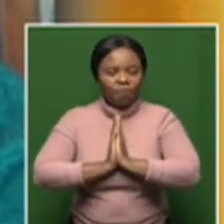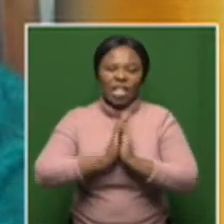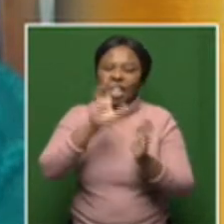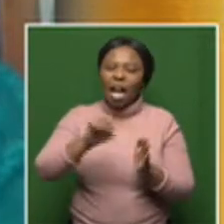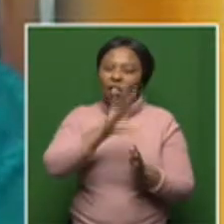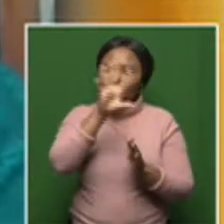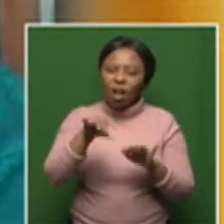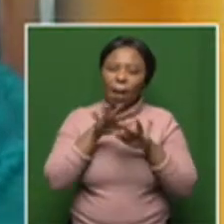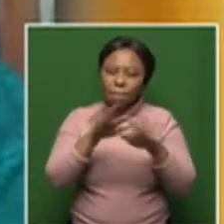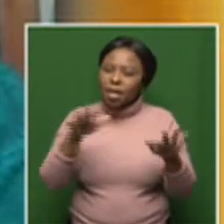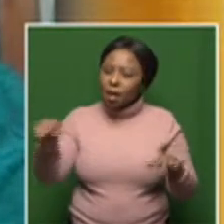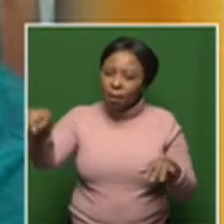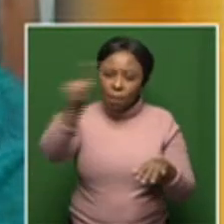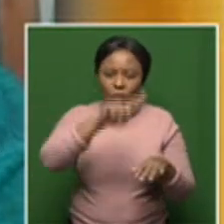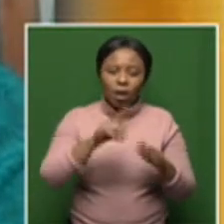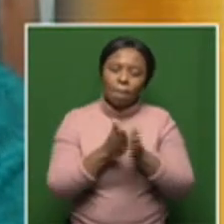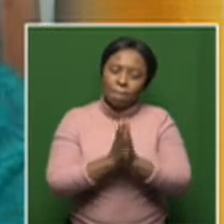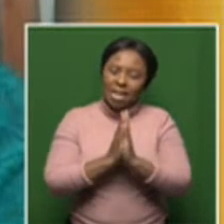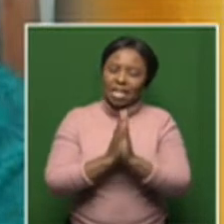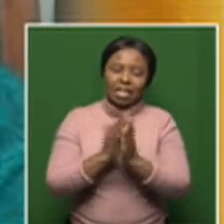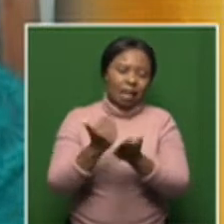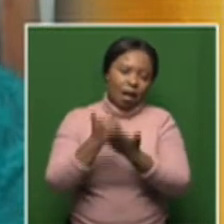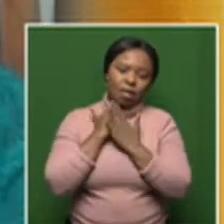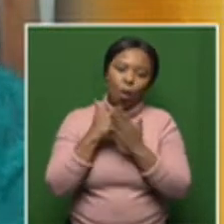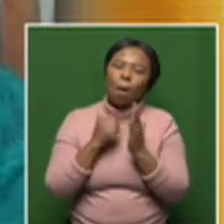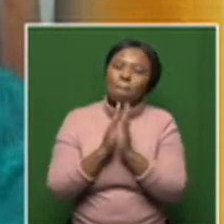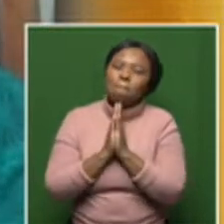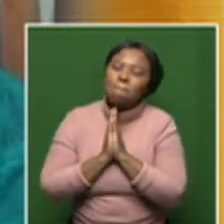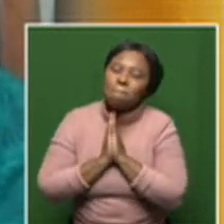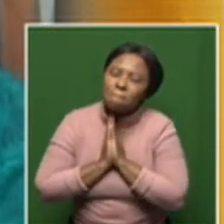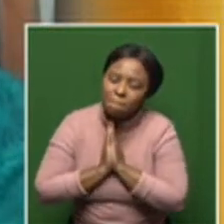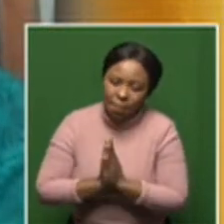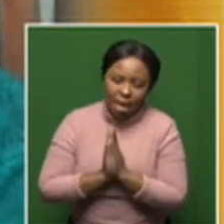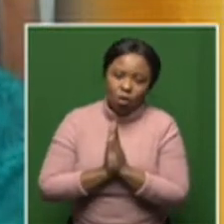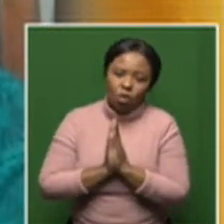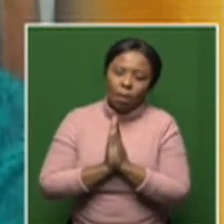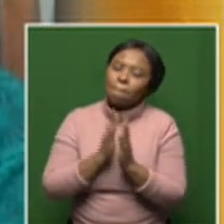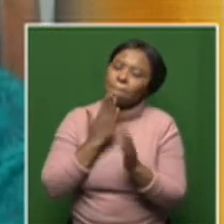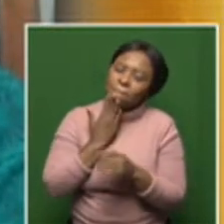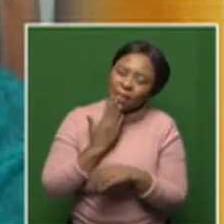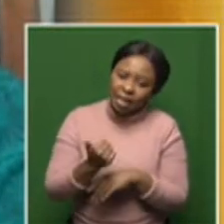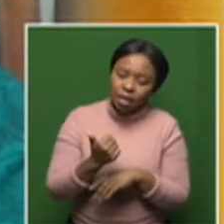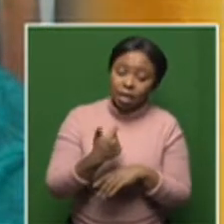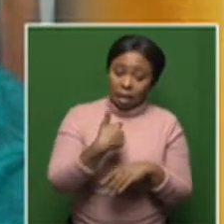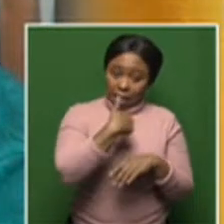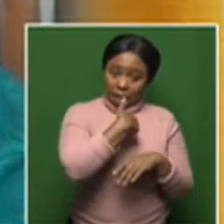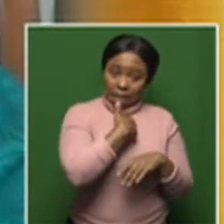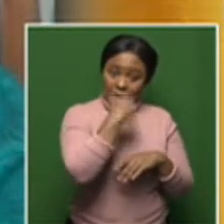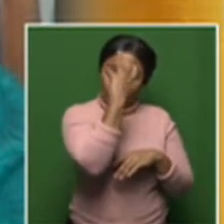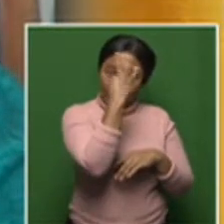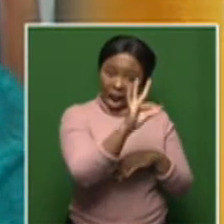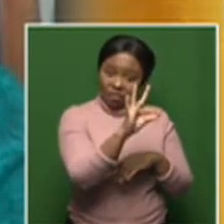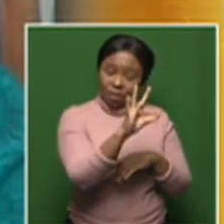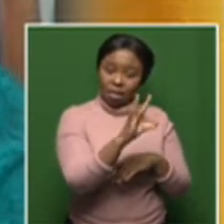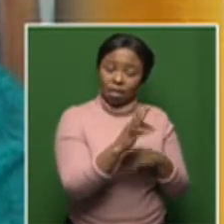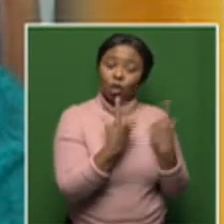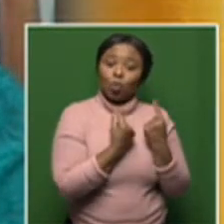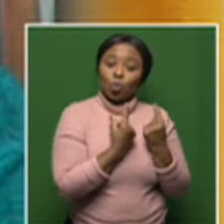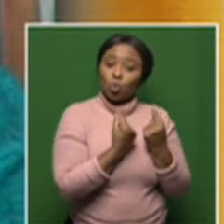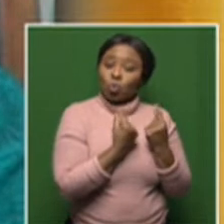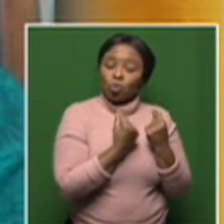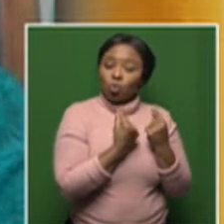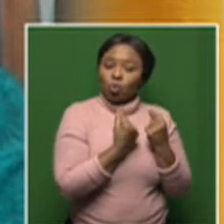please assist us. We are begging you, we are pleading with you. We can only do so much as government in terms of the fight against the